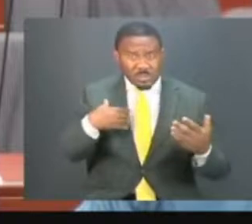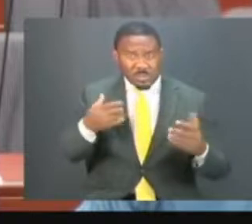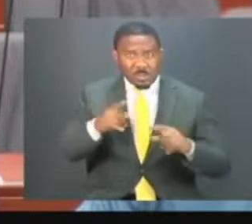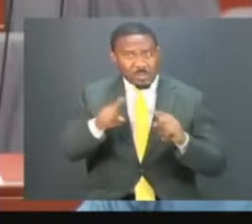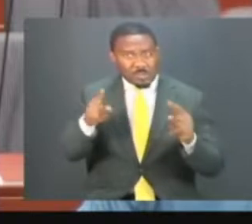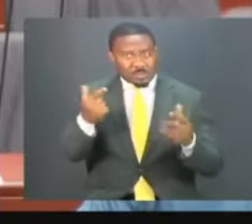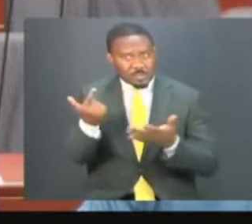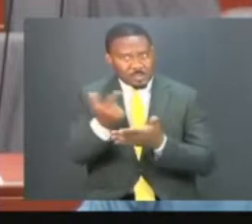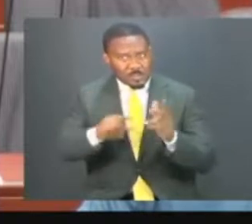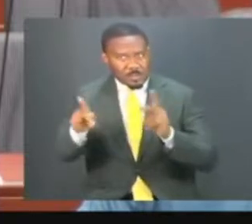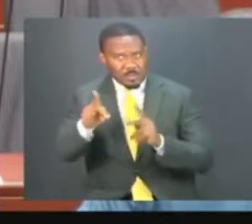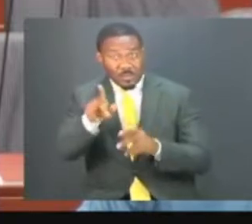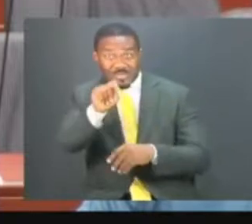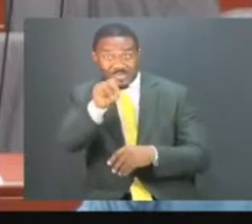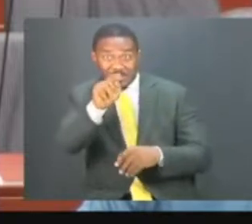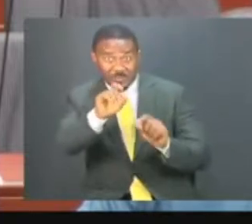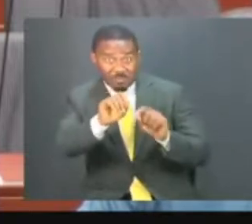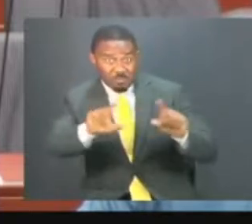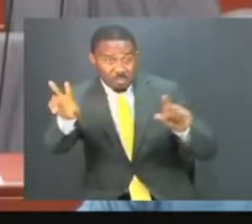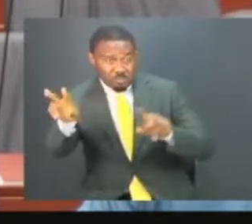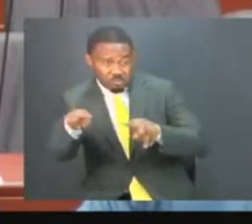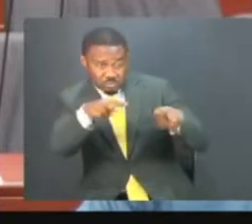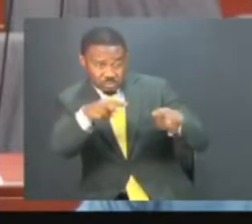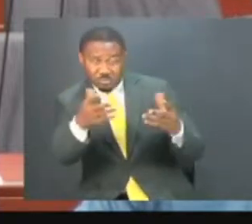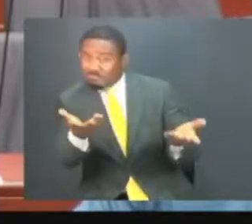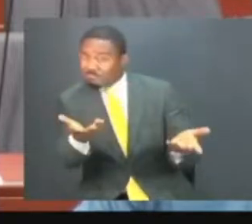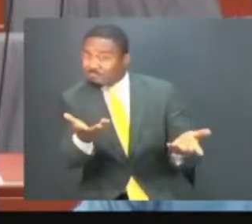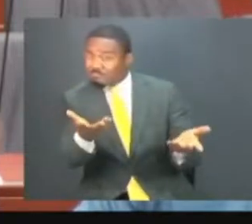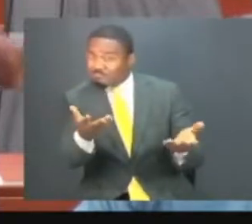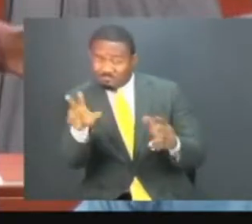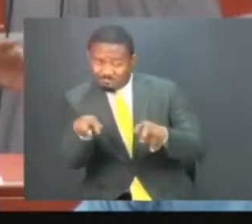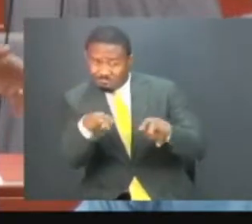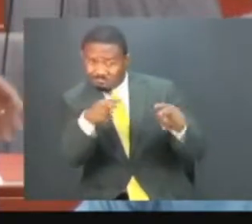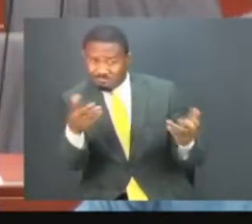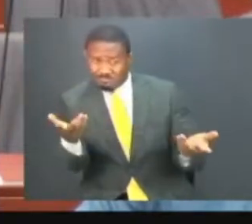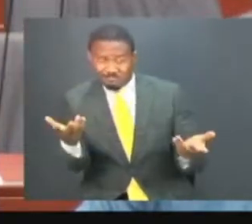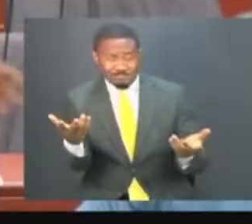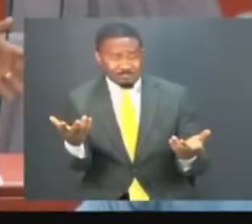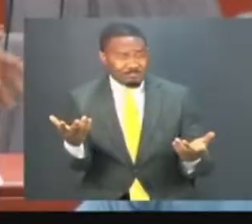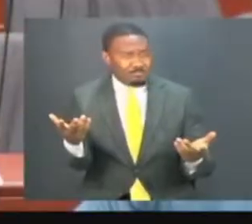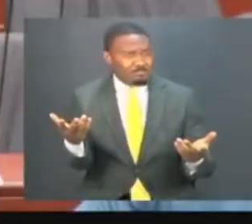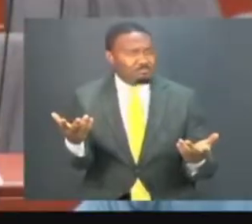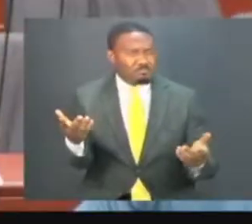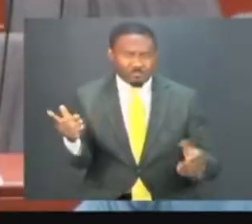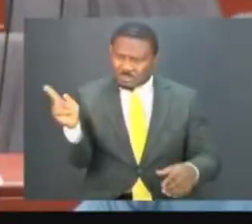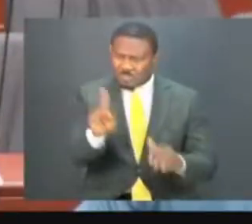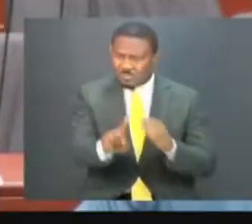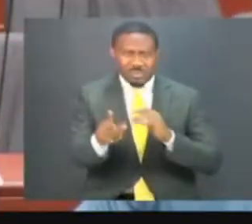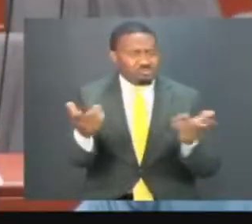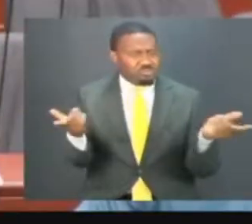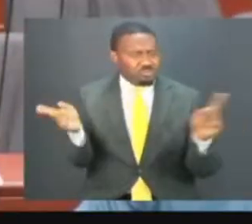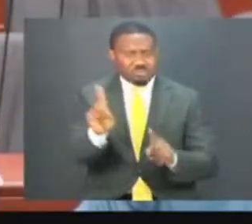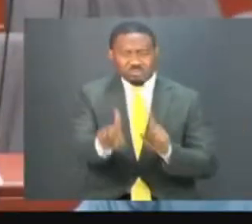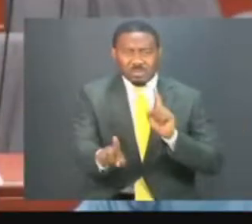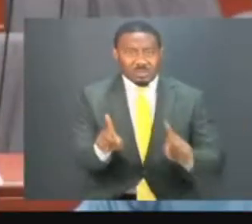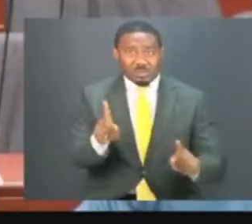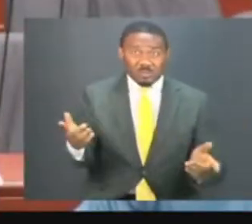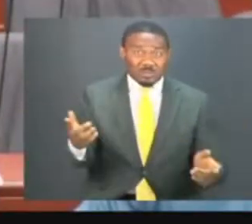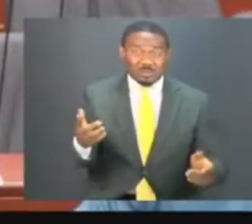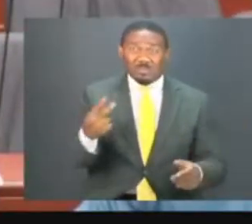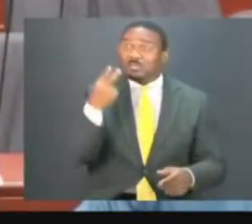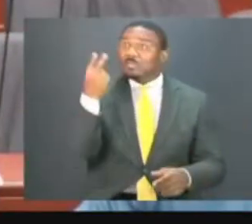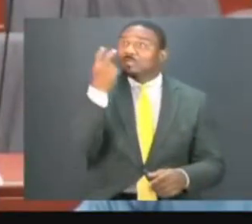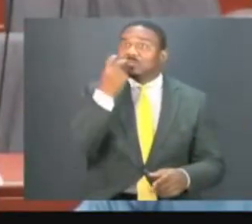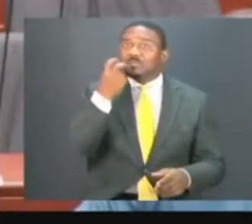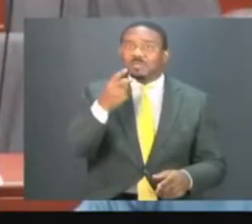you. The good people of this country are watching you. You come to the chamber as at when you will. When the Speaker walked in, all